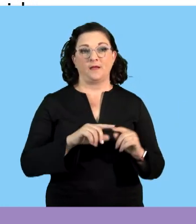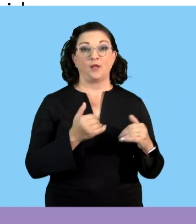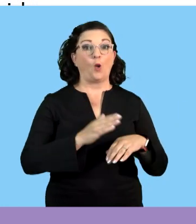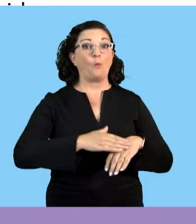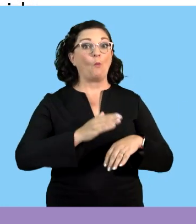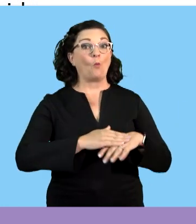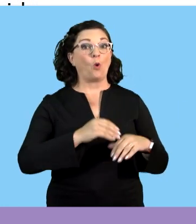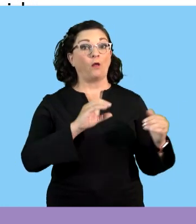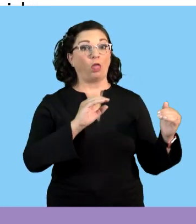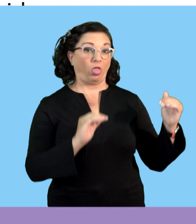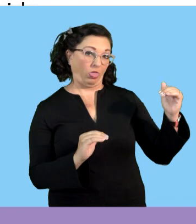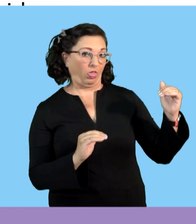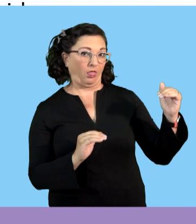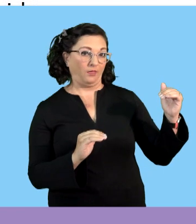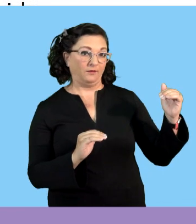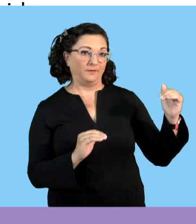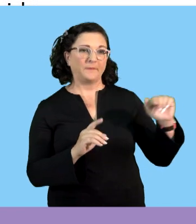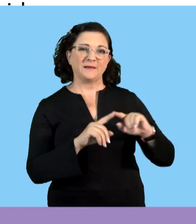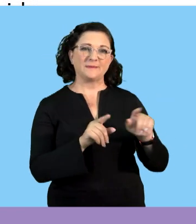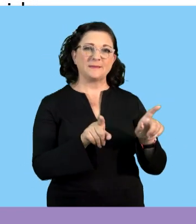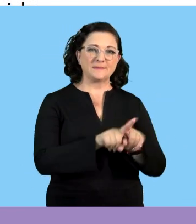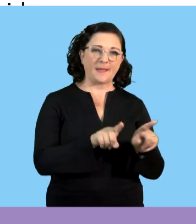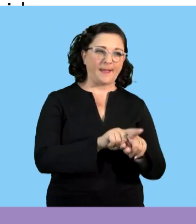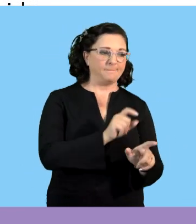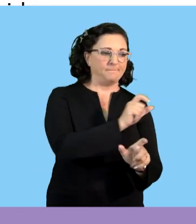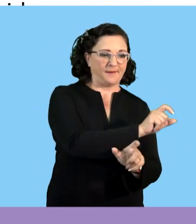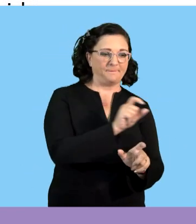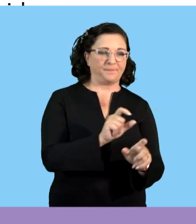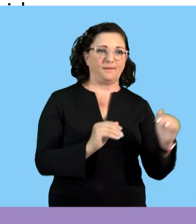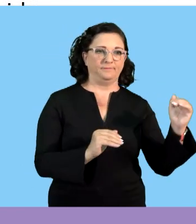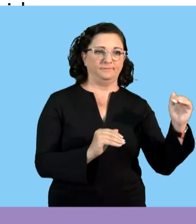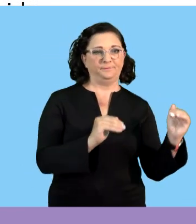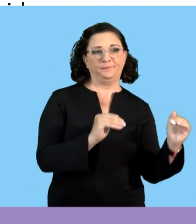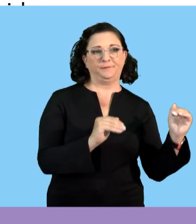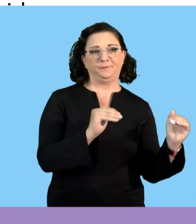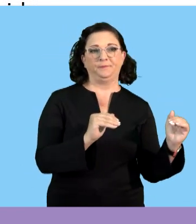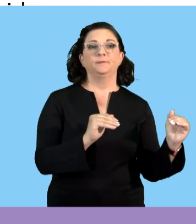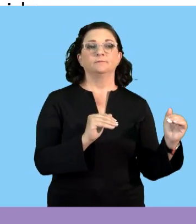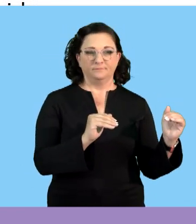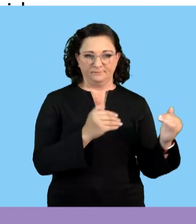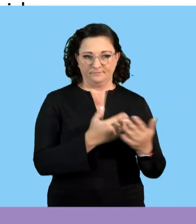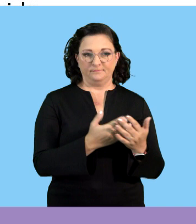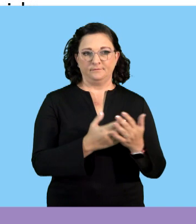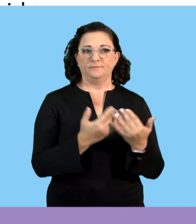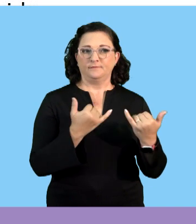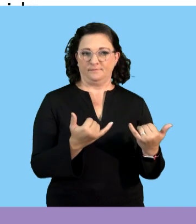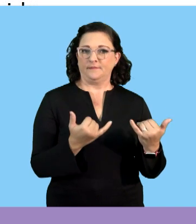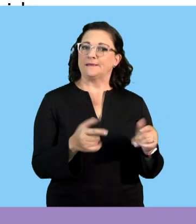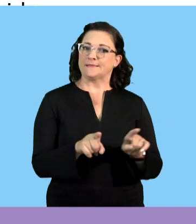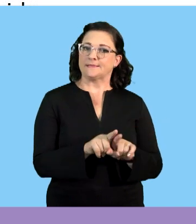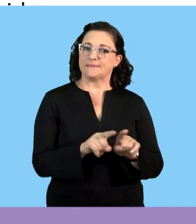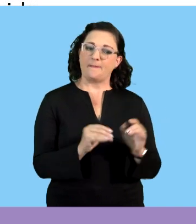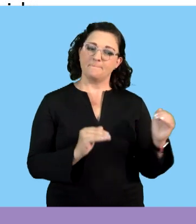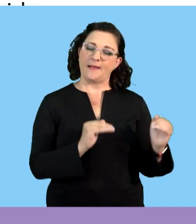still imbalanced. But once I add the same things on either side of that scale, then that is going to cause our